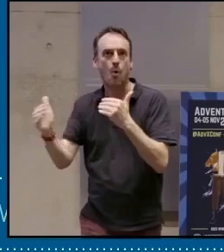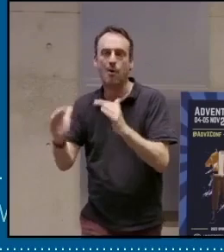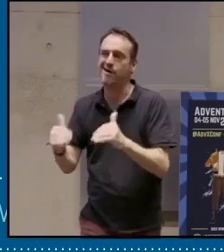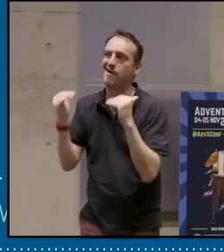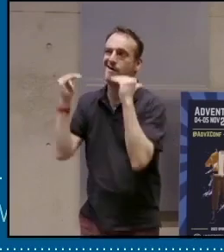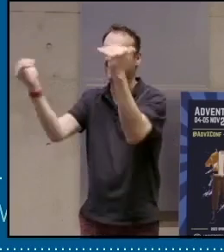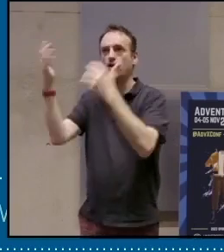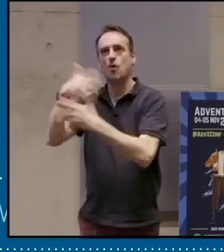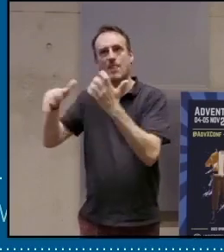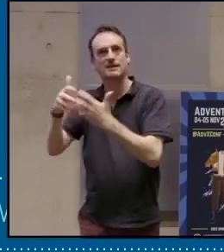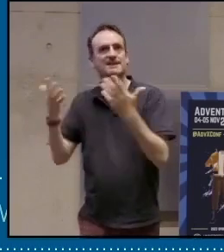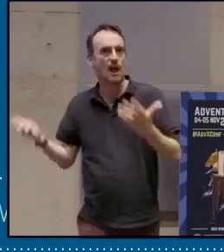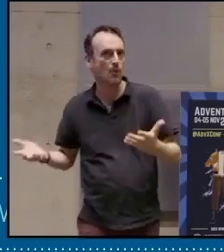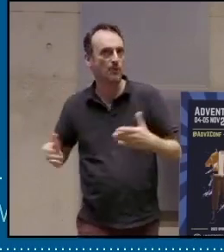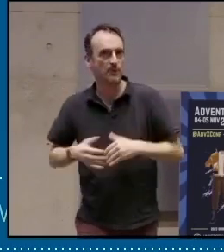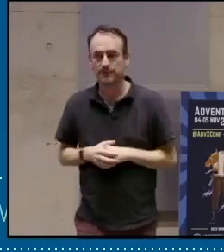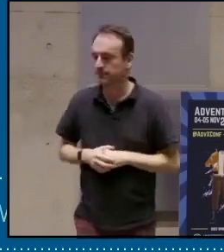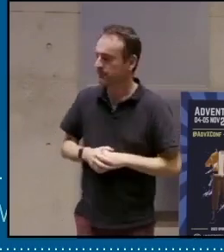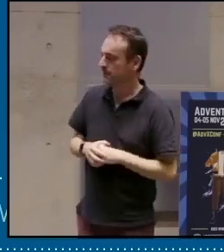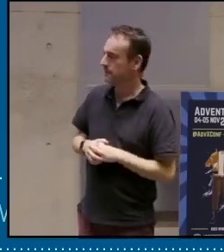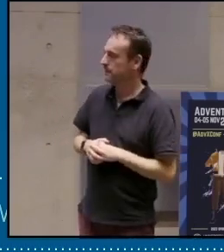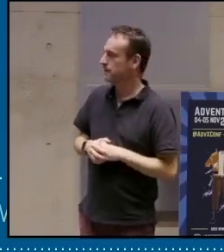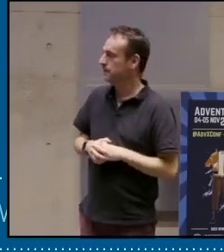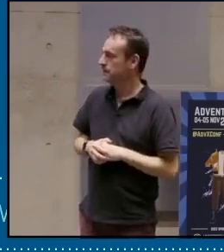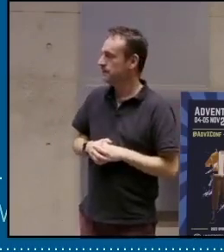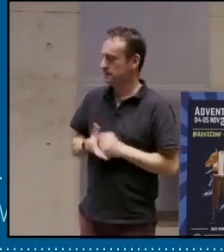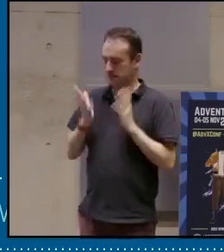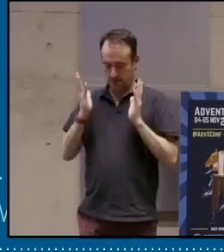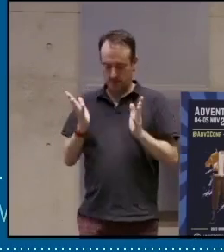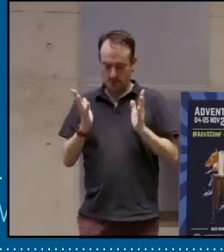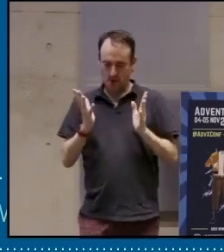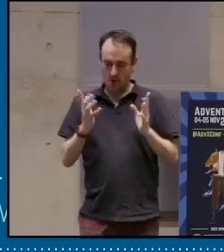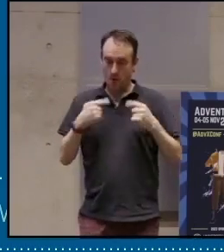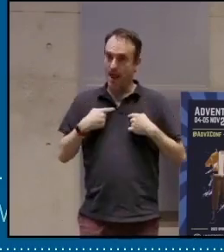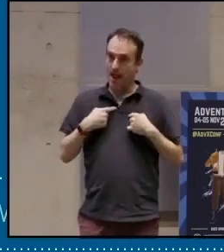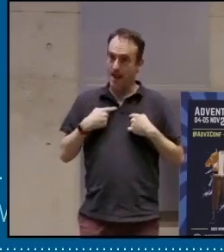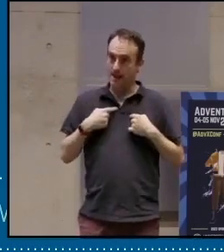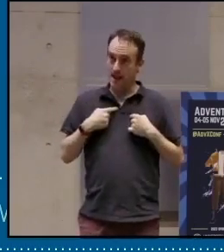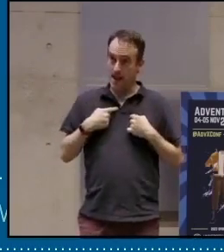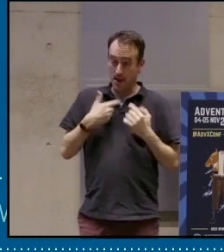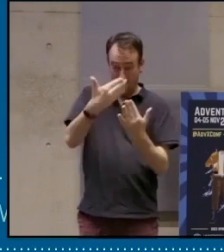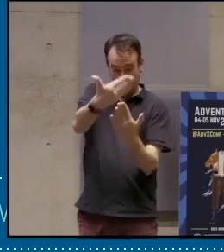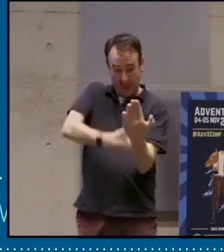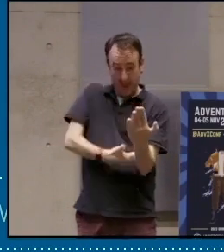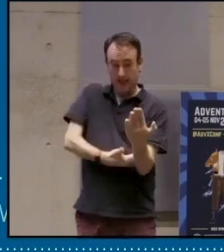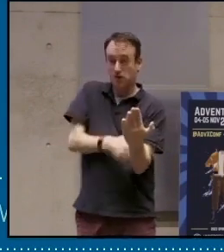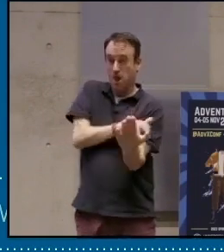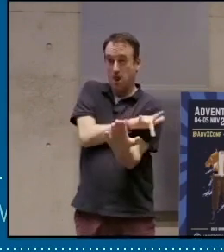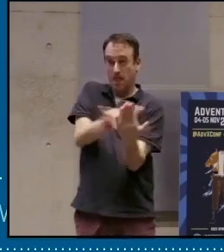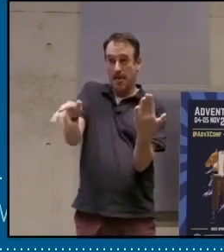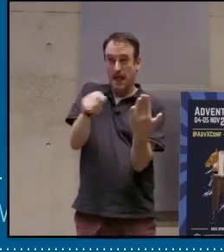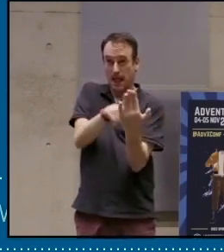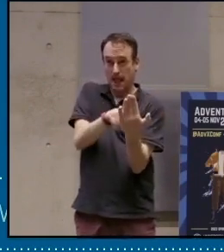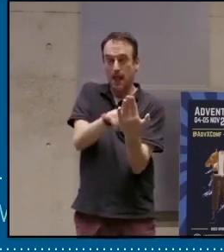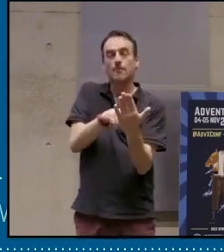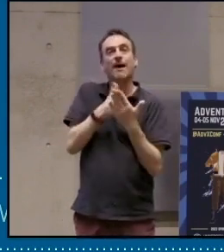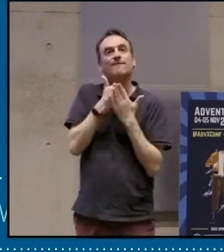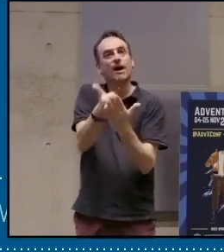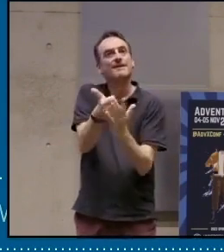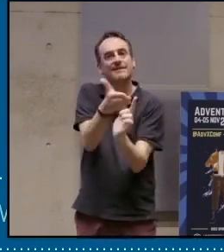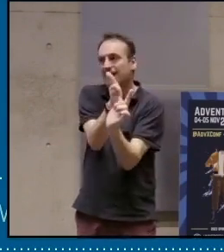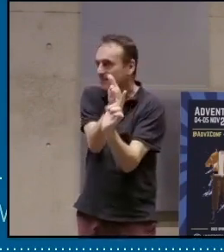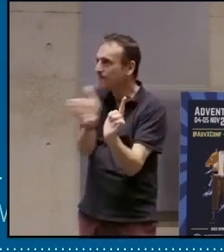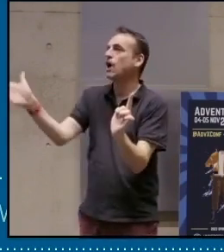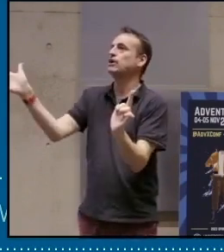So, in a sense, when you were at that blank page, my advice is diverge more. And this is the way that you can